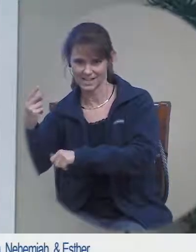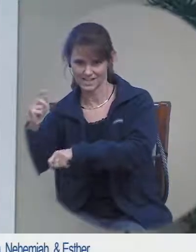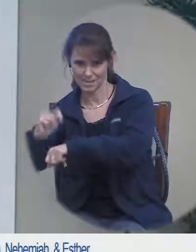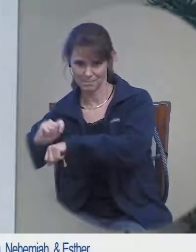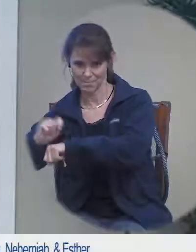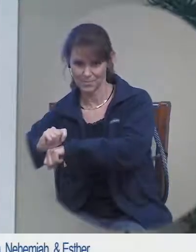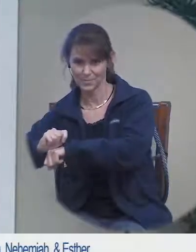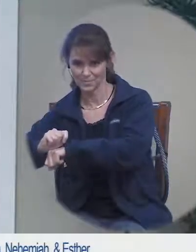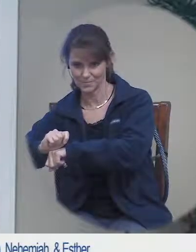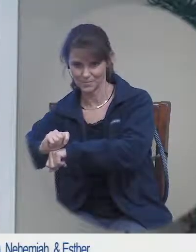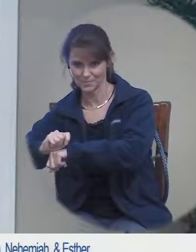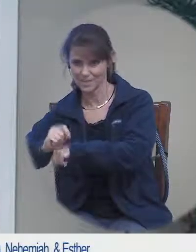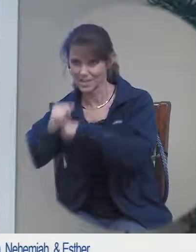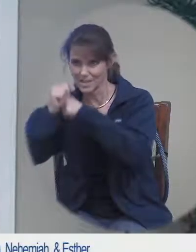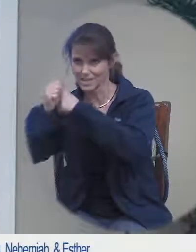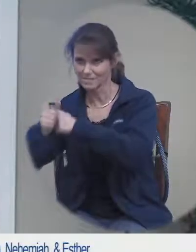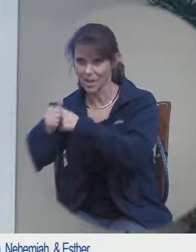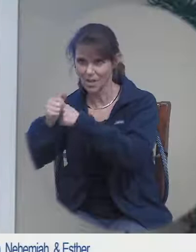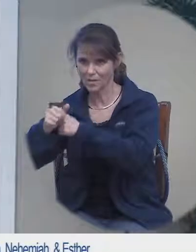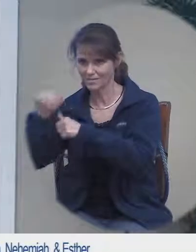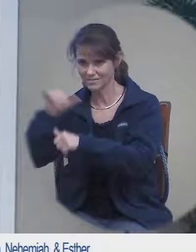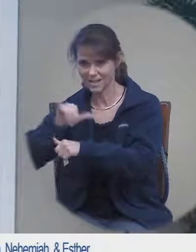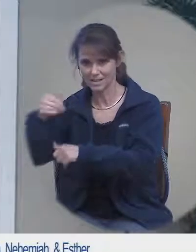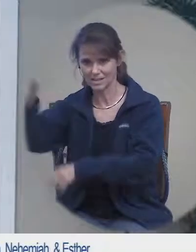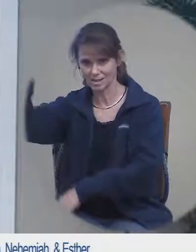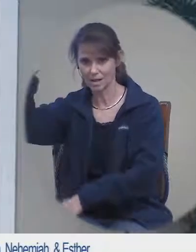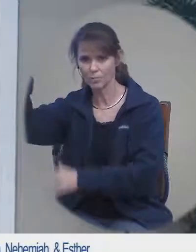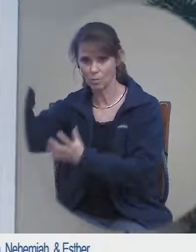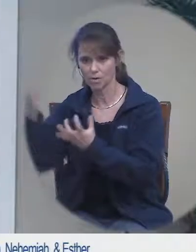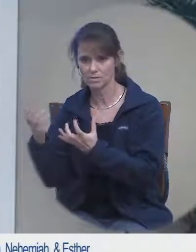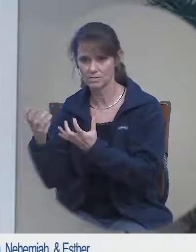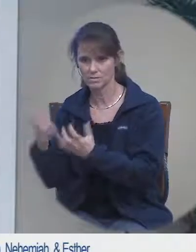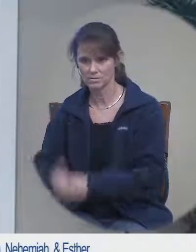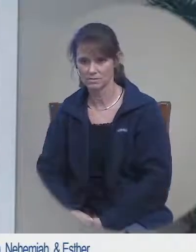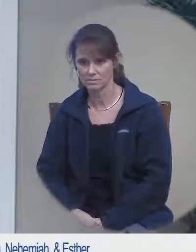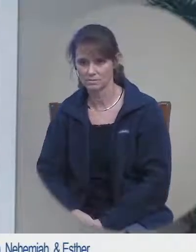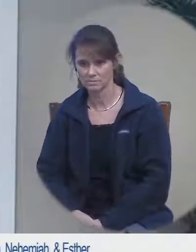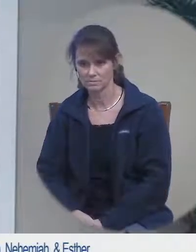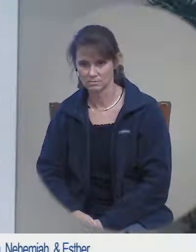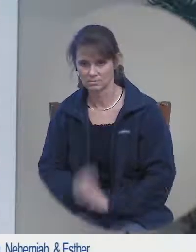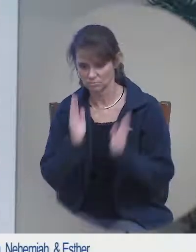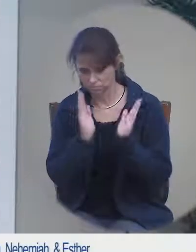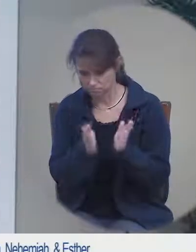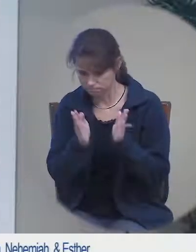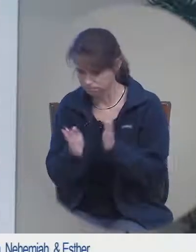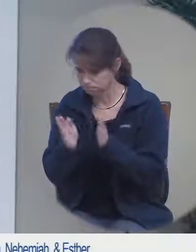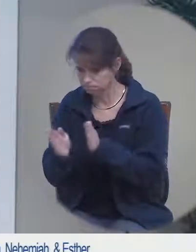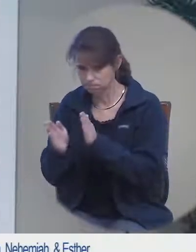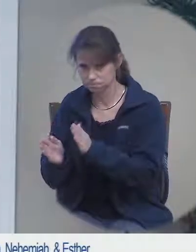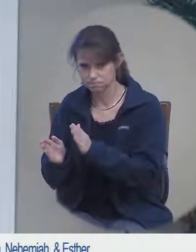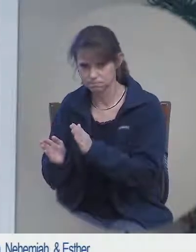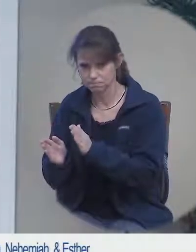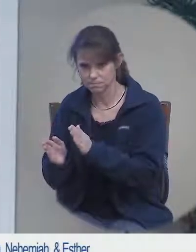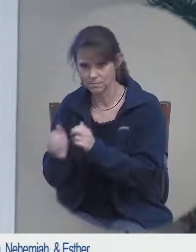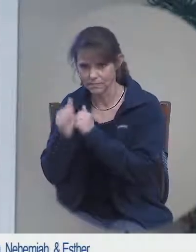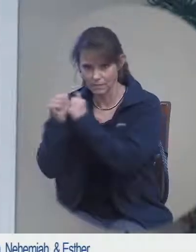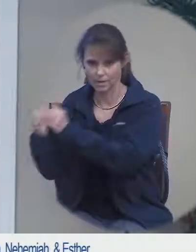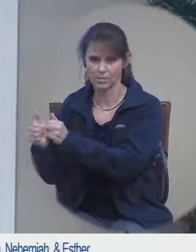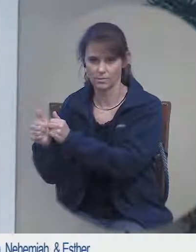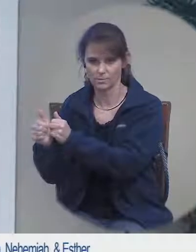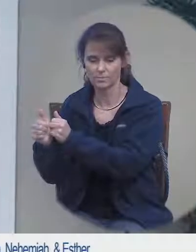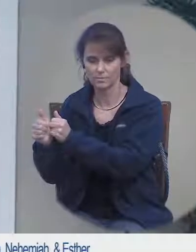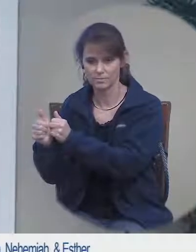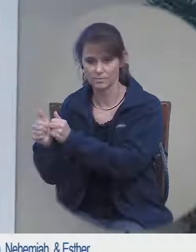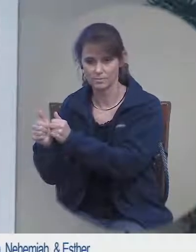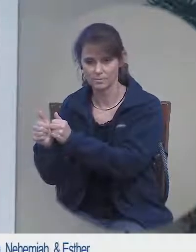up things according to the order. And so I just see in this last chapter this idea, this great sense of blessing